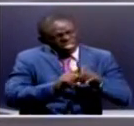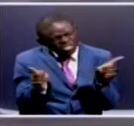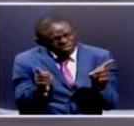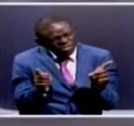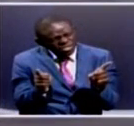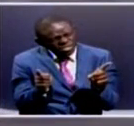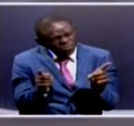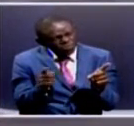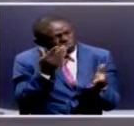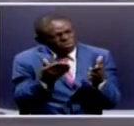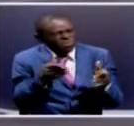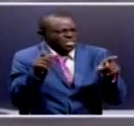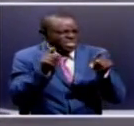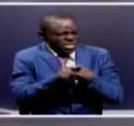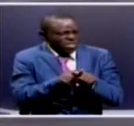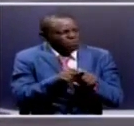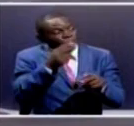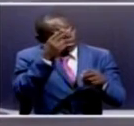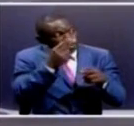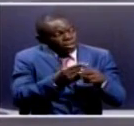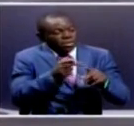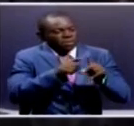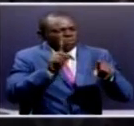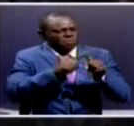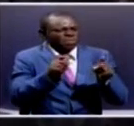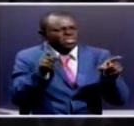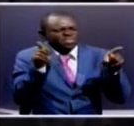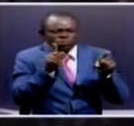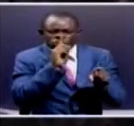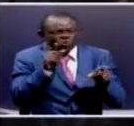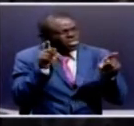Different names? No, they are,